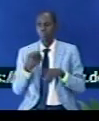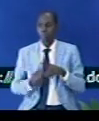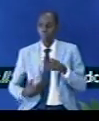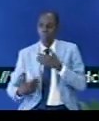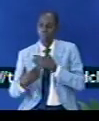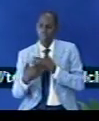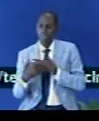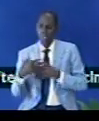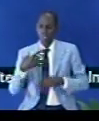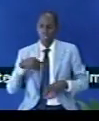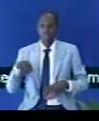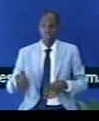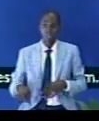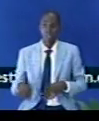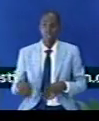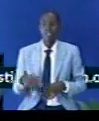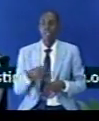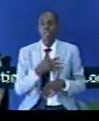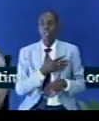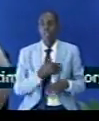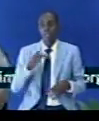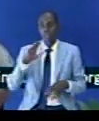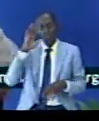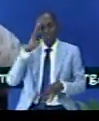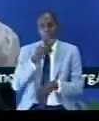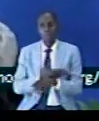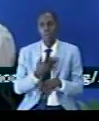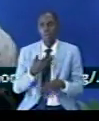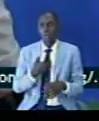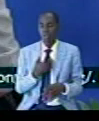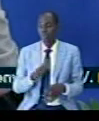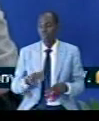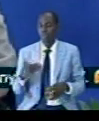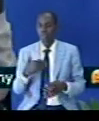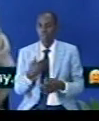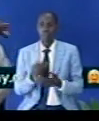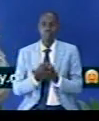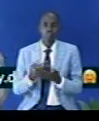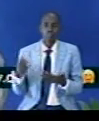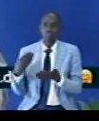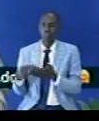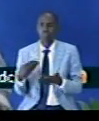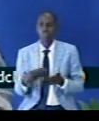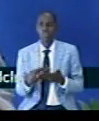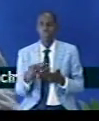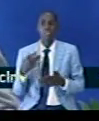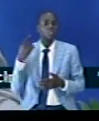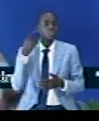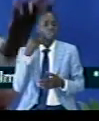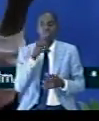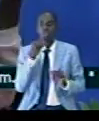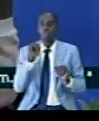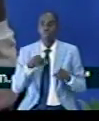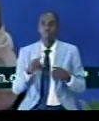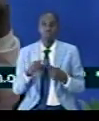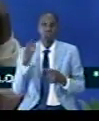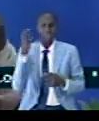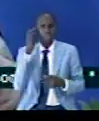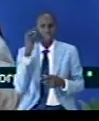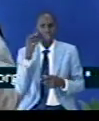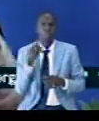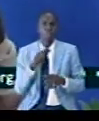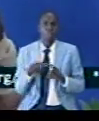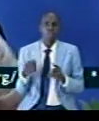mi omo mi ti nawo nawo eti mi wa fi gboran mo sugbon o de wa di ti